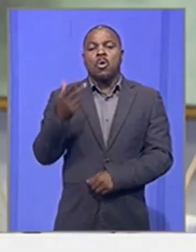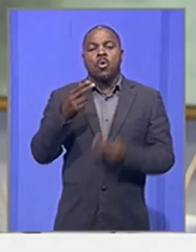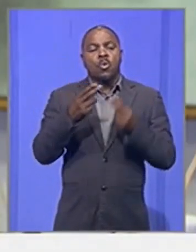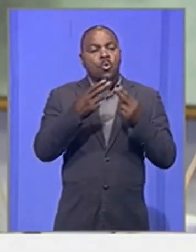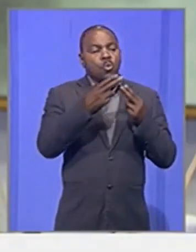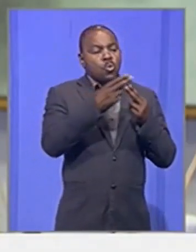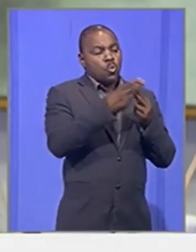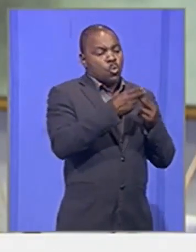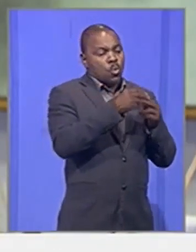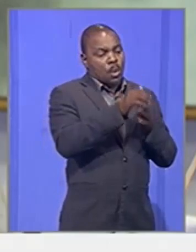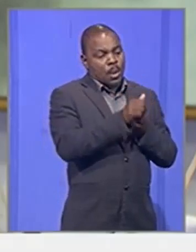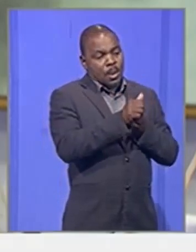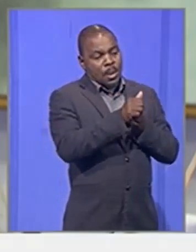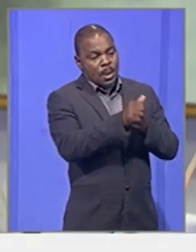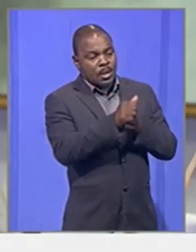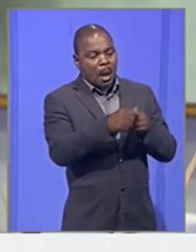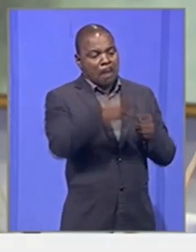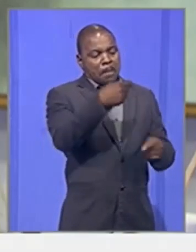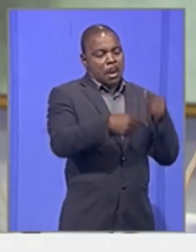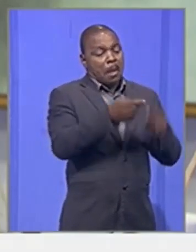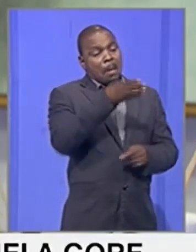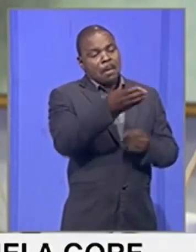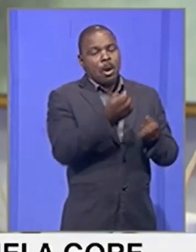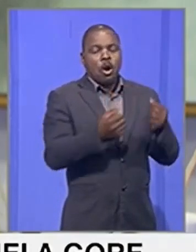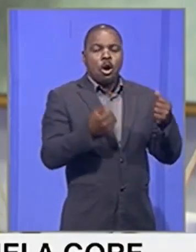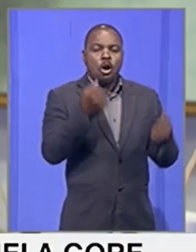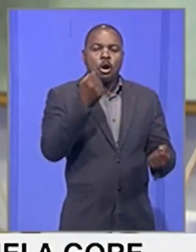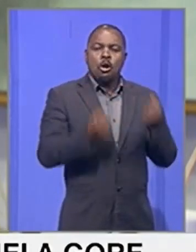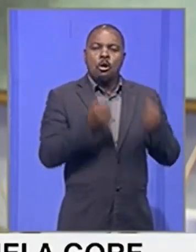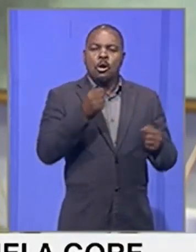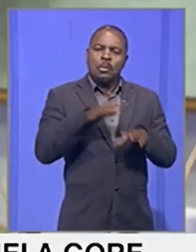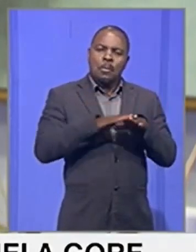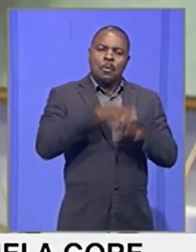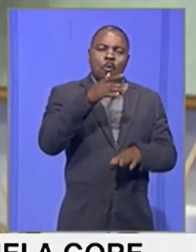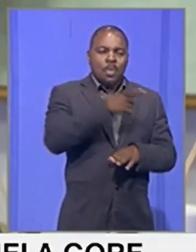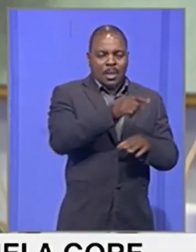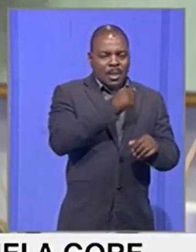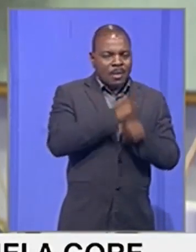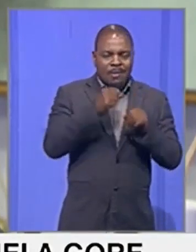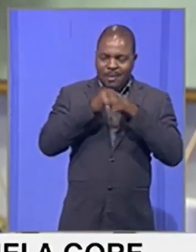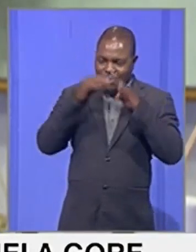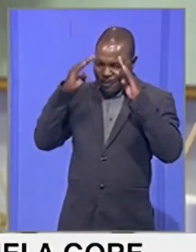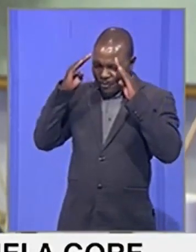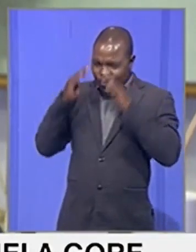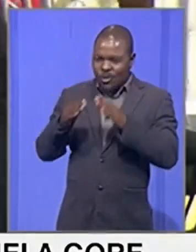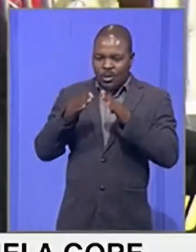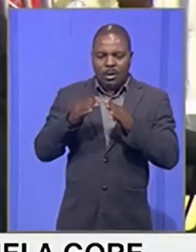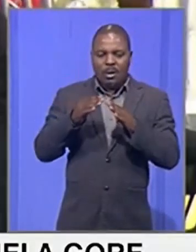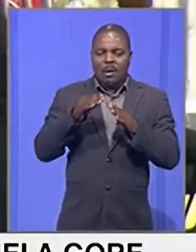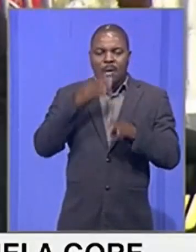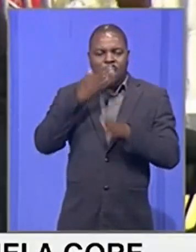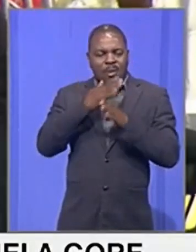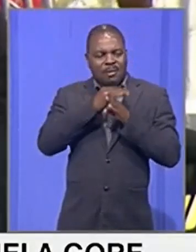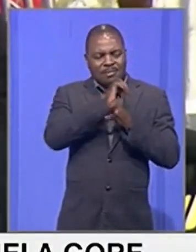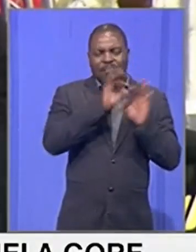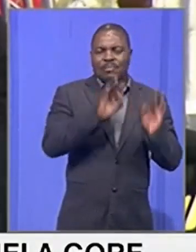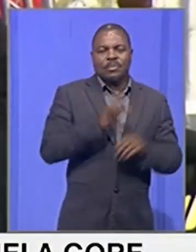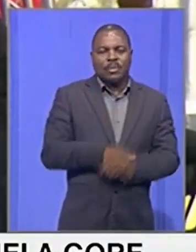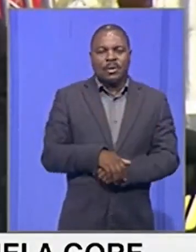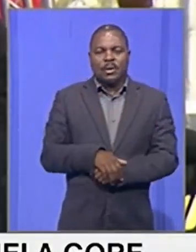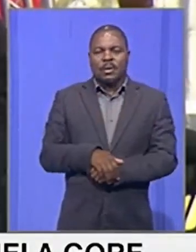tlhagelelang e go ntsifala ga makoko a mantšha a dipolotiki ba itseanape ba merero ya tsa ditiro ba re go ntsifala ga mekgatlho e mentšha